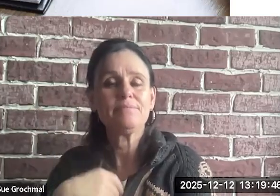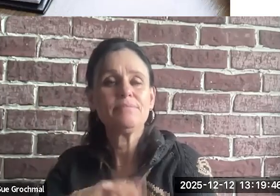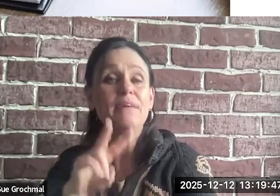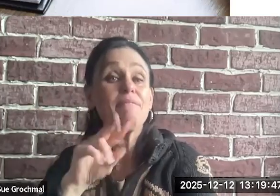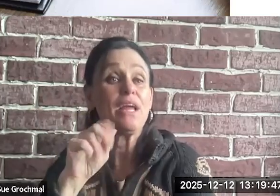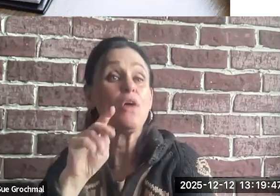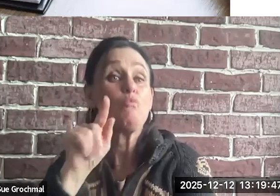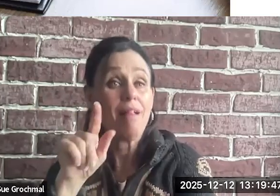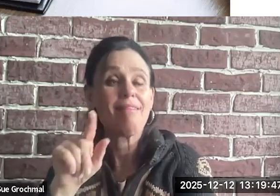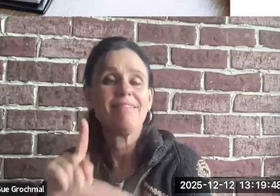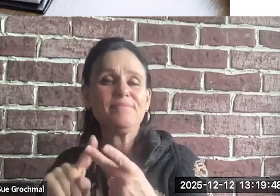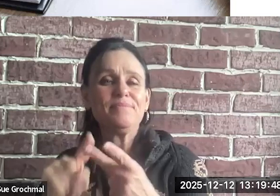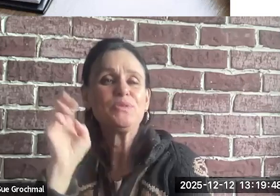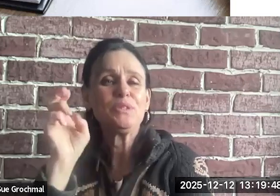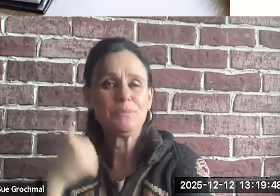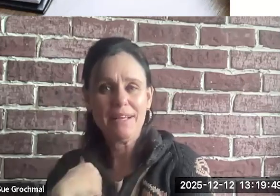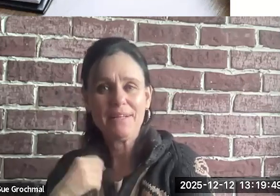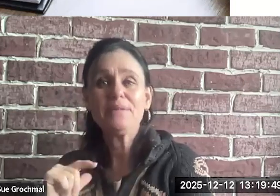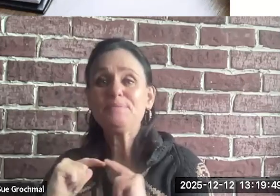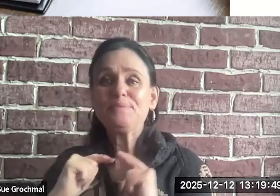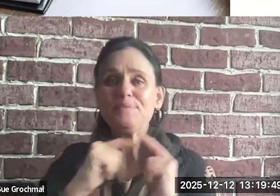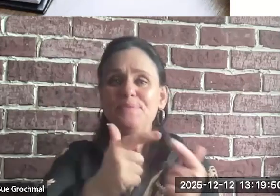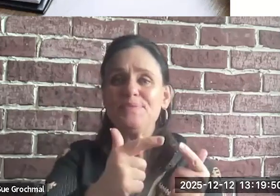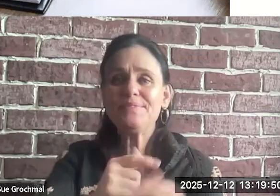Jasmine. Great, thank you, everyone.